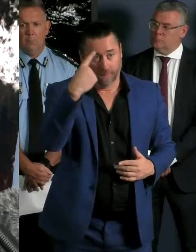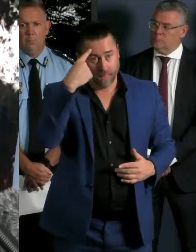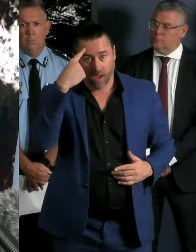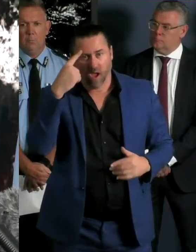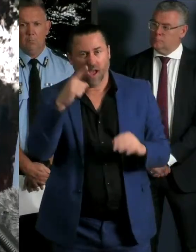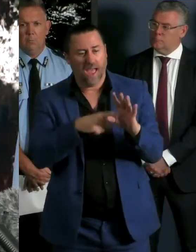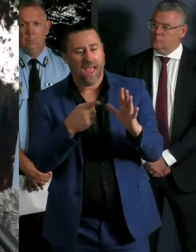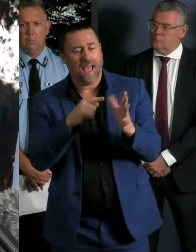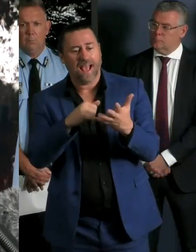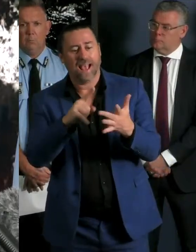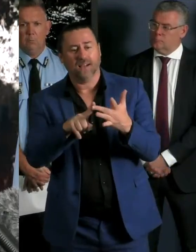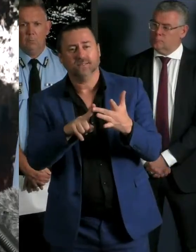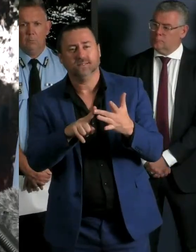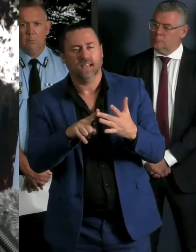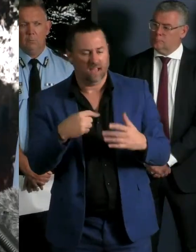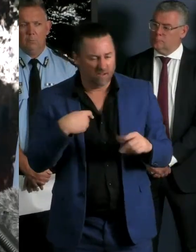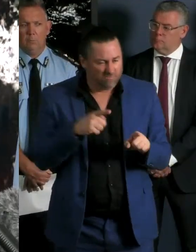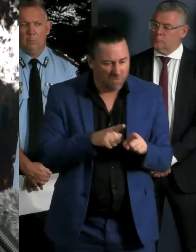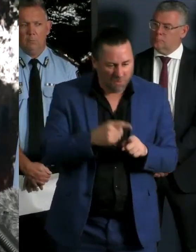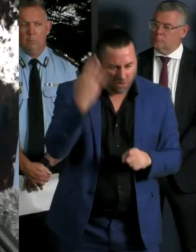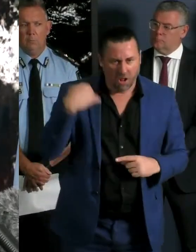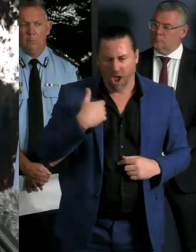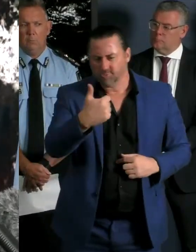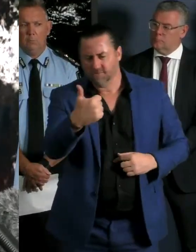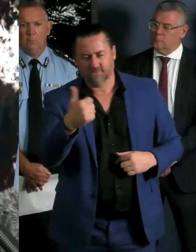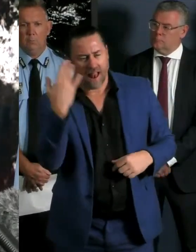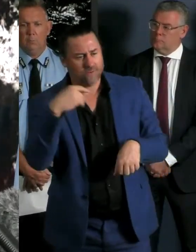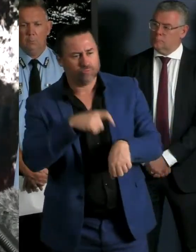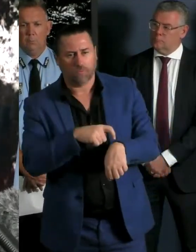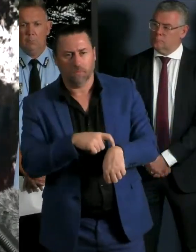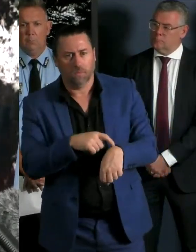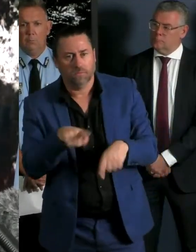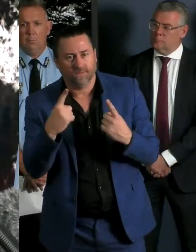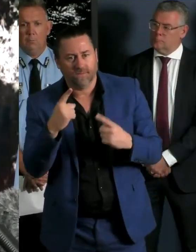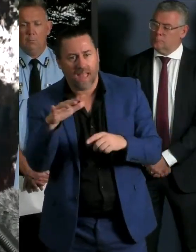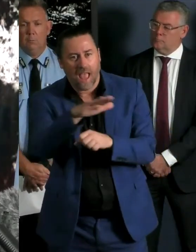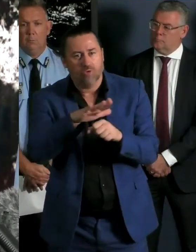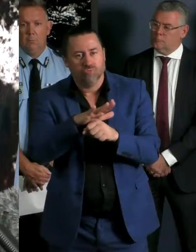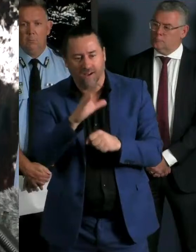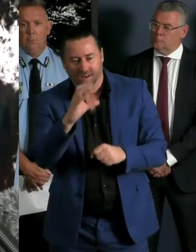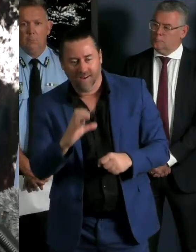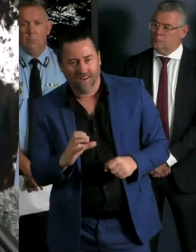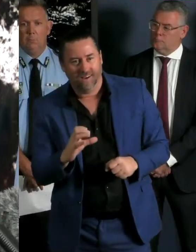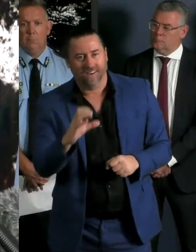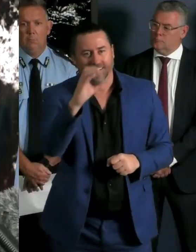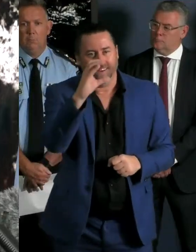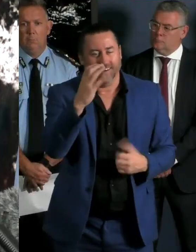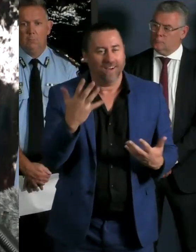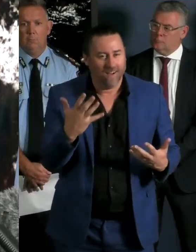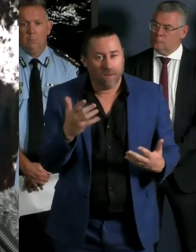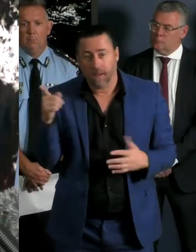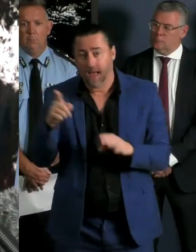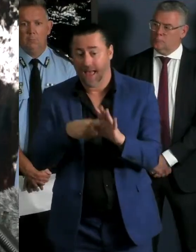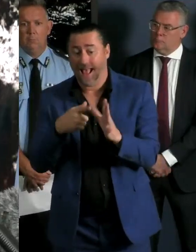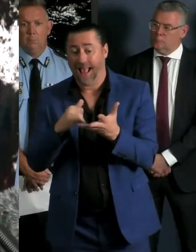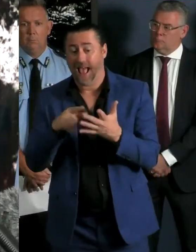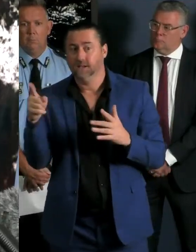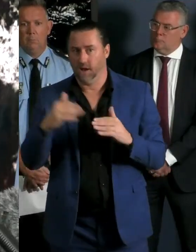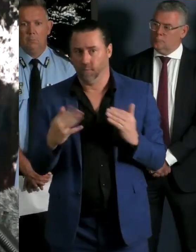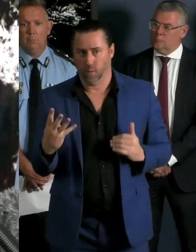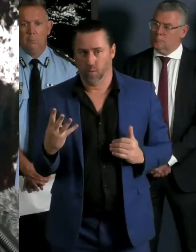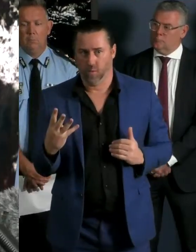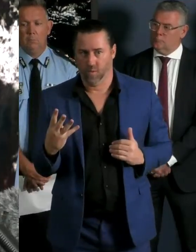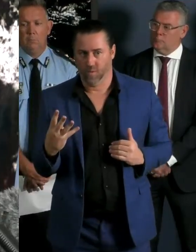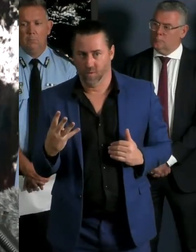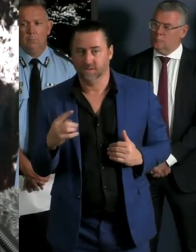not expect large impacts from this system because it is of a less intensity than Yazzie was. However, Yazzie was a Category 4 and